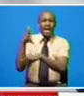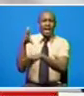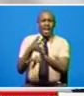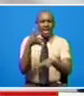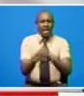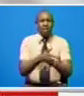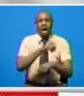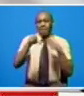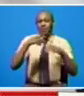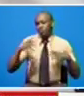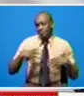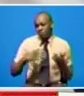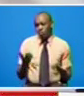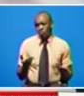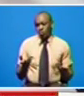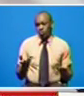about people